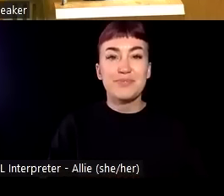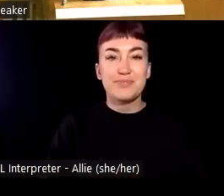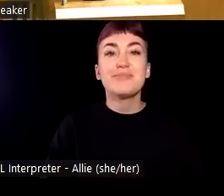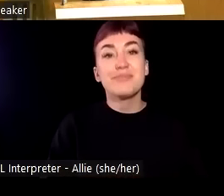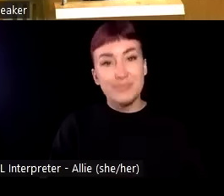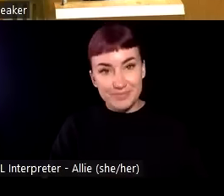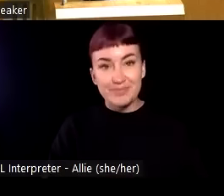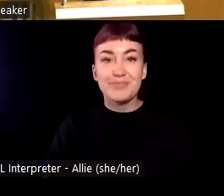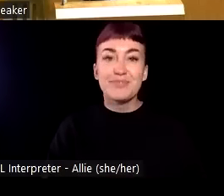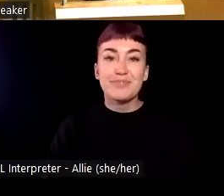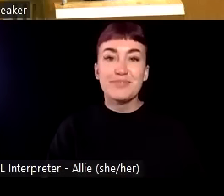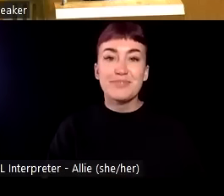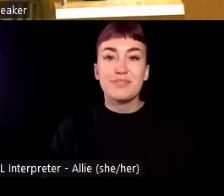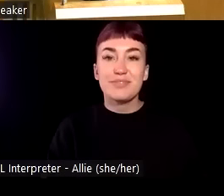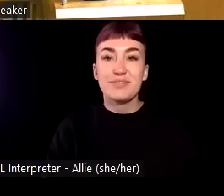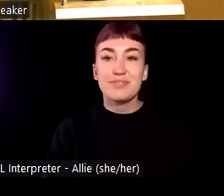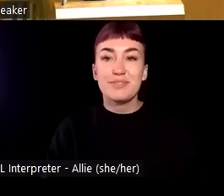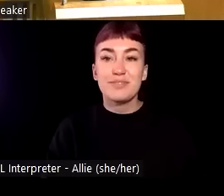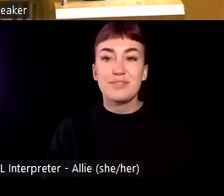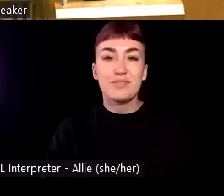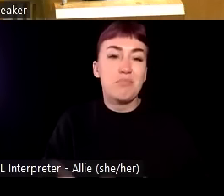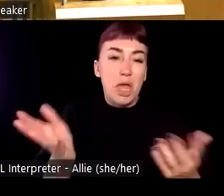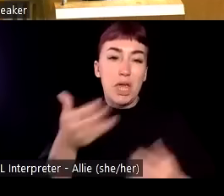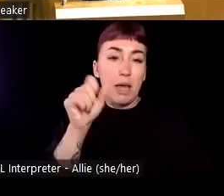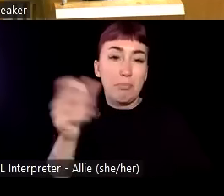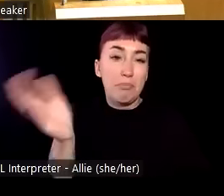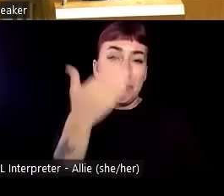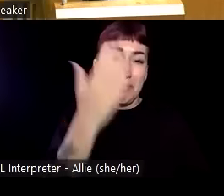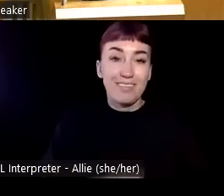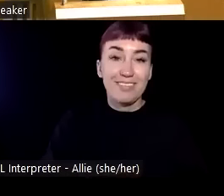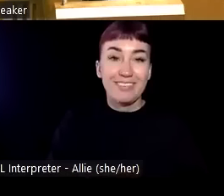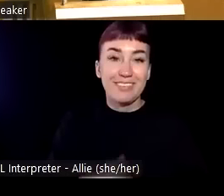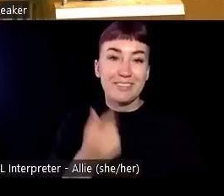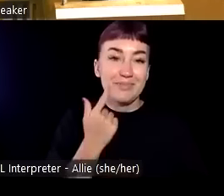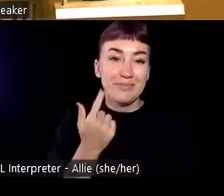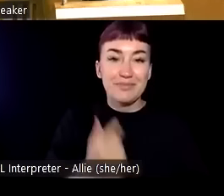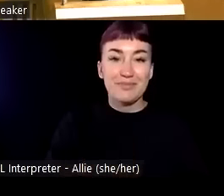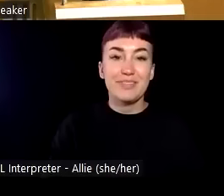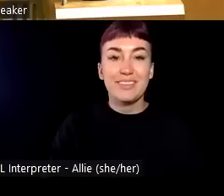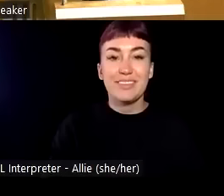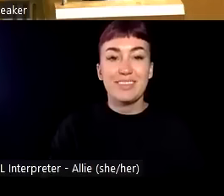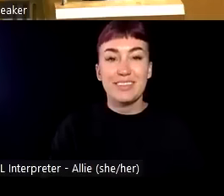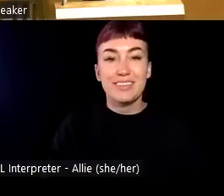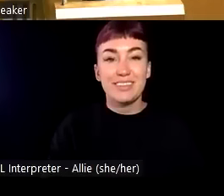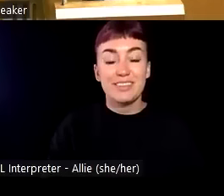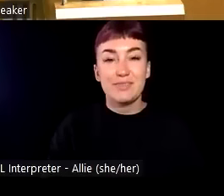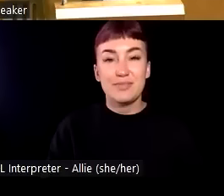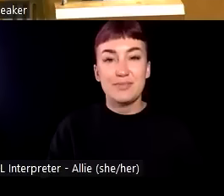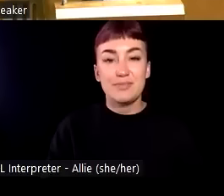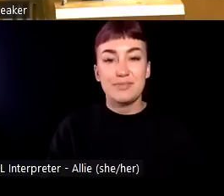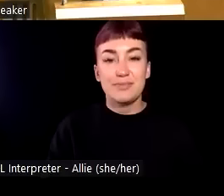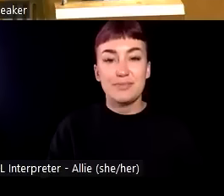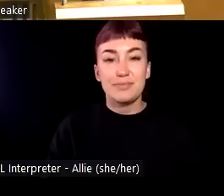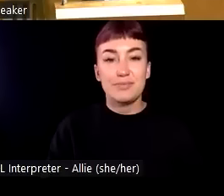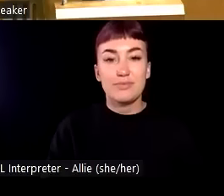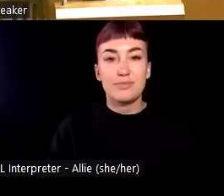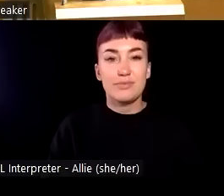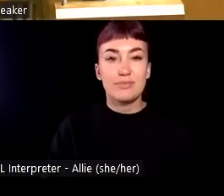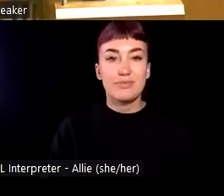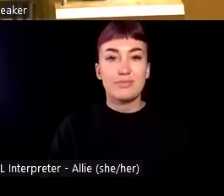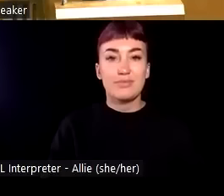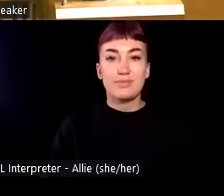Yeah. Yeah. ain't nobody making no money